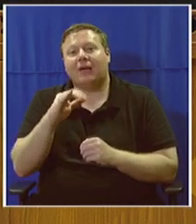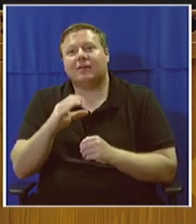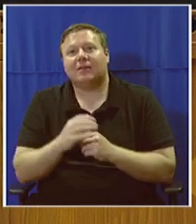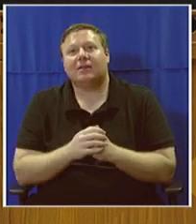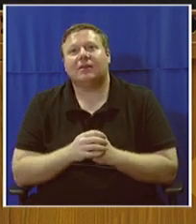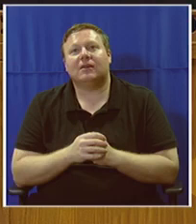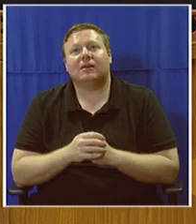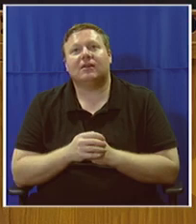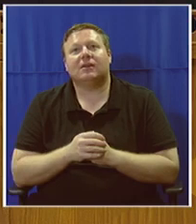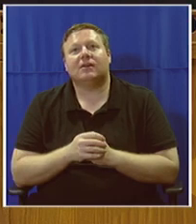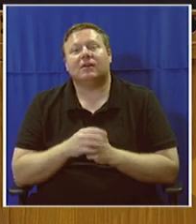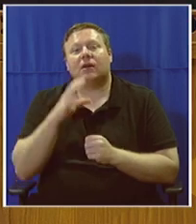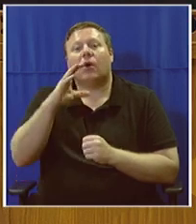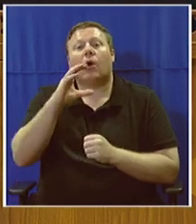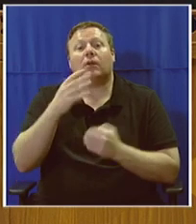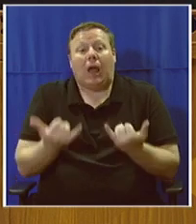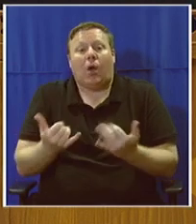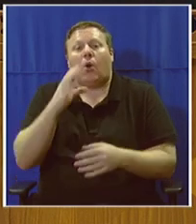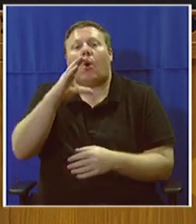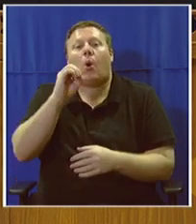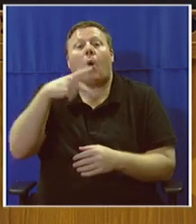Wow. Cope?